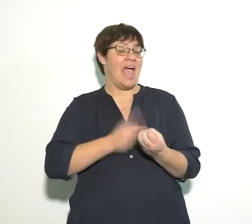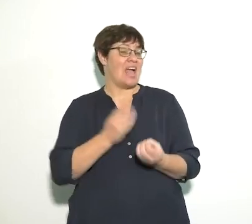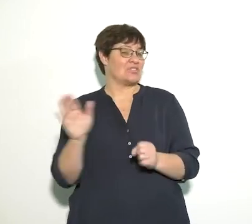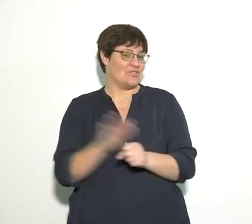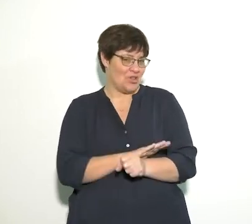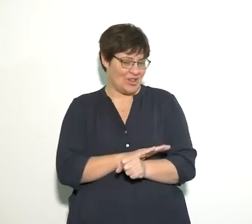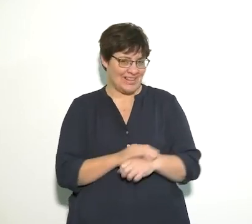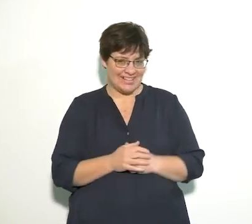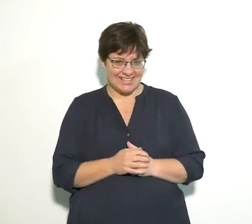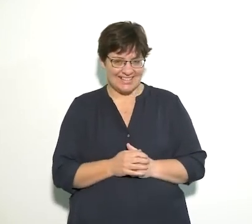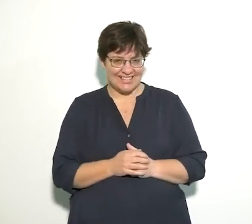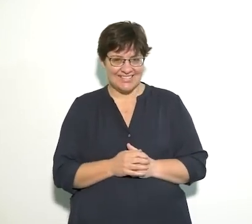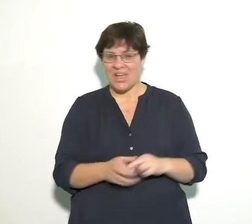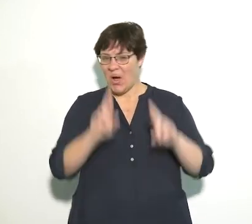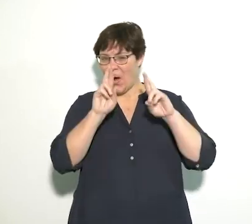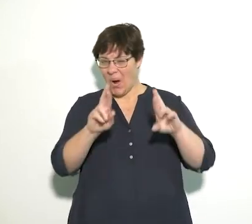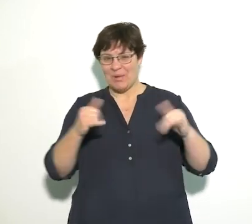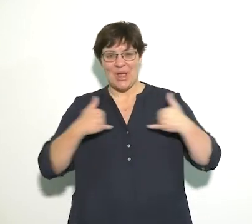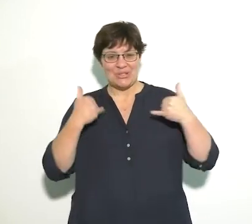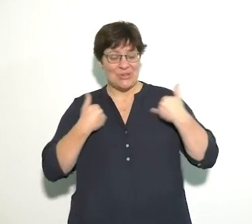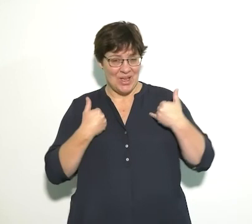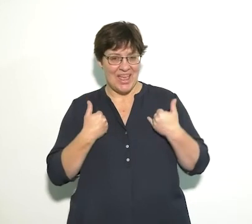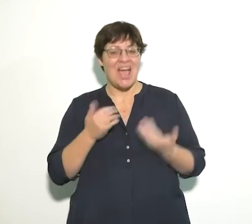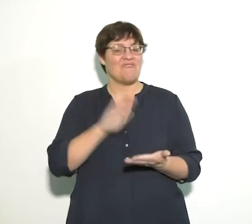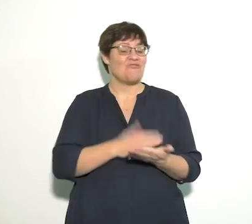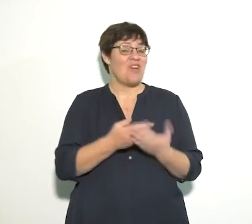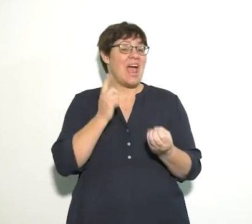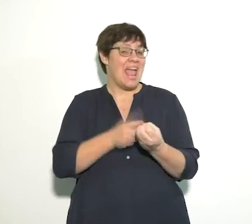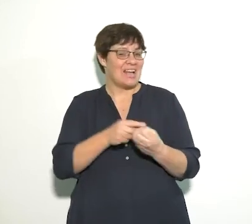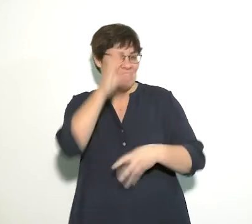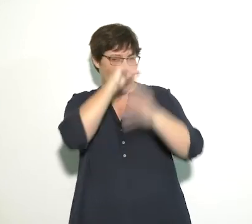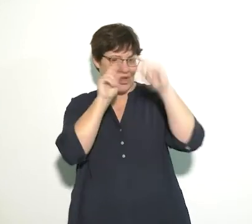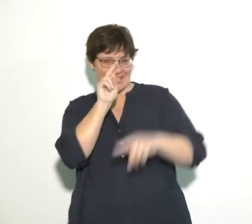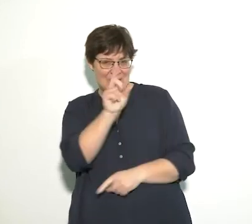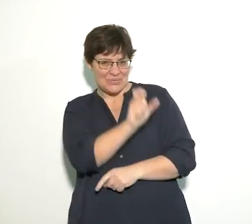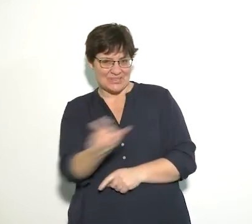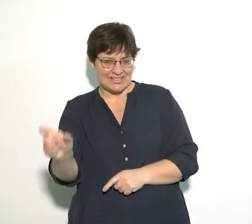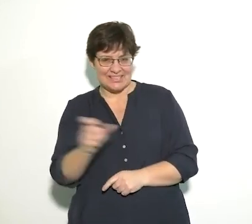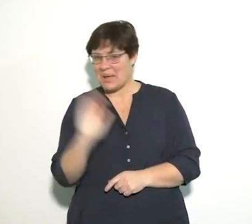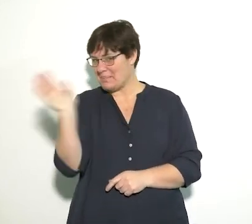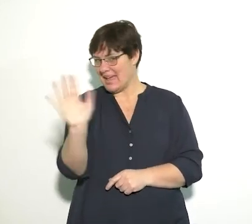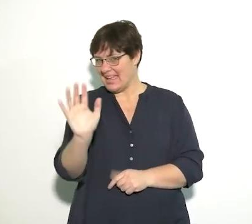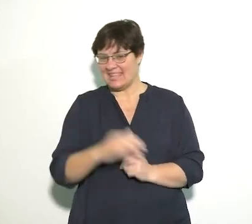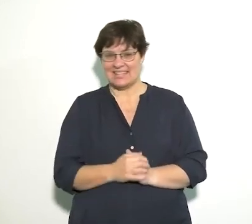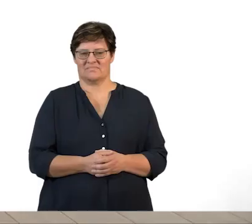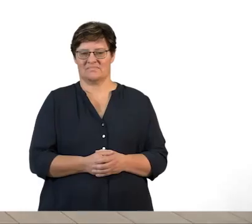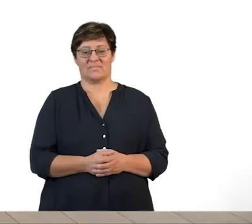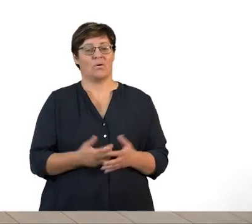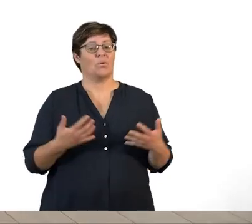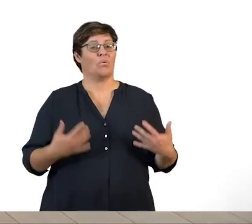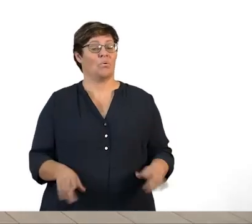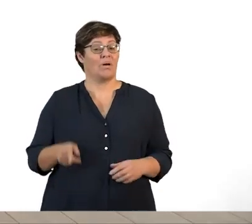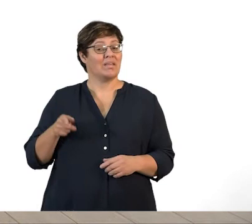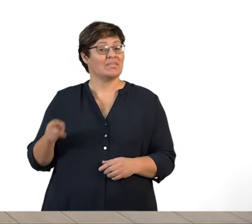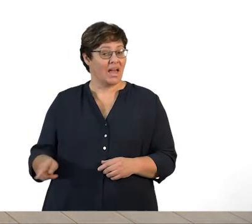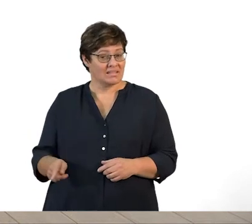the eggs in their frying pan. I hope you have lots of fun frying eggs and learning your sight words. Bye. That